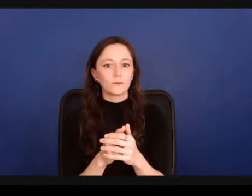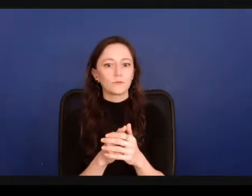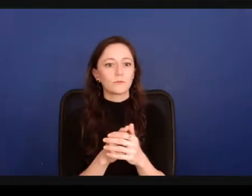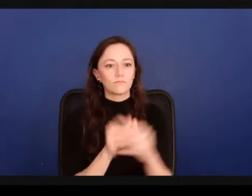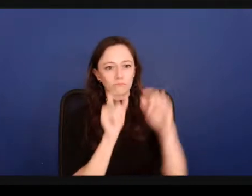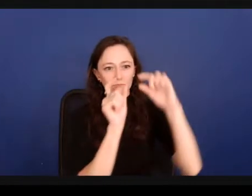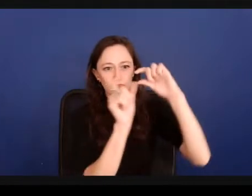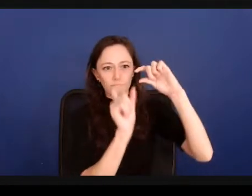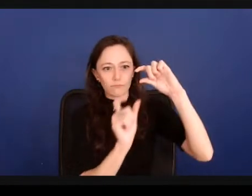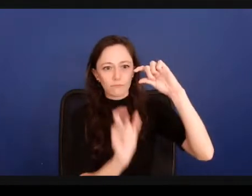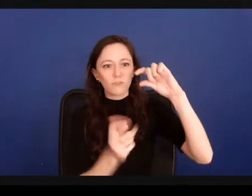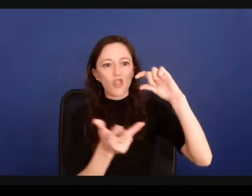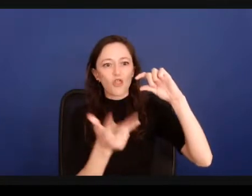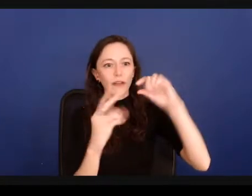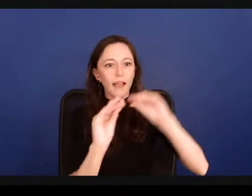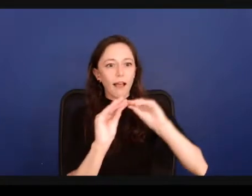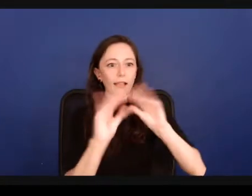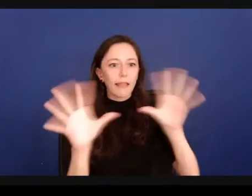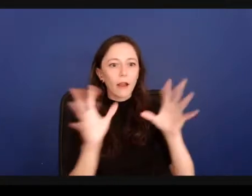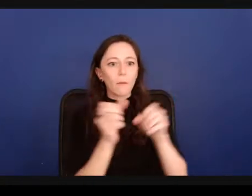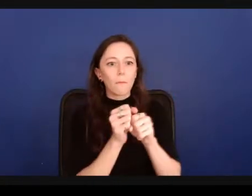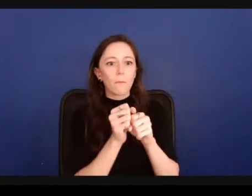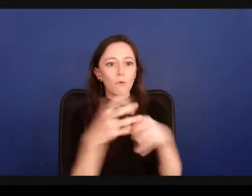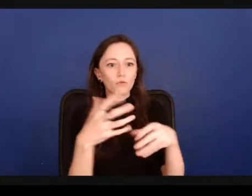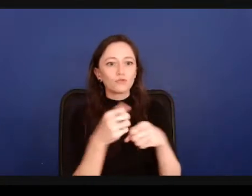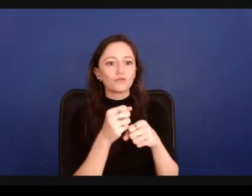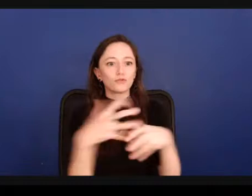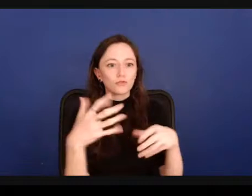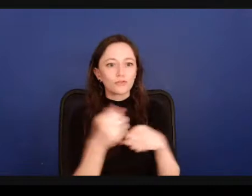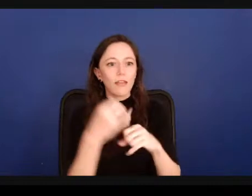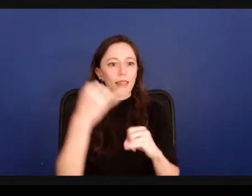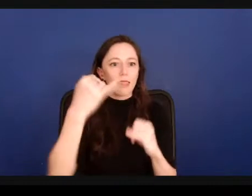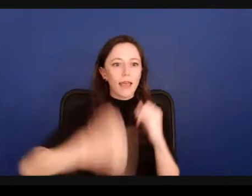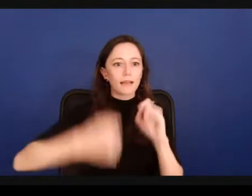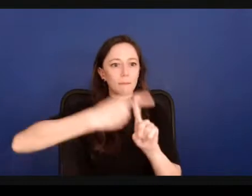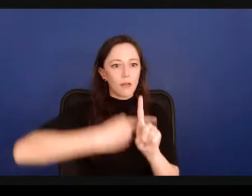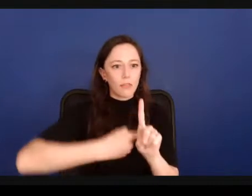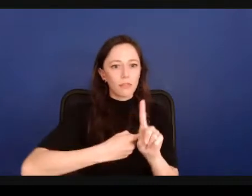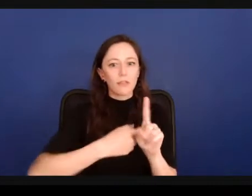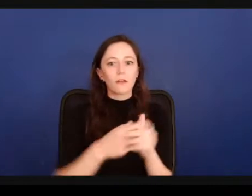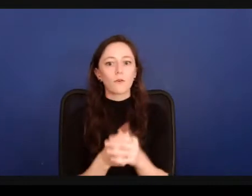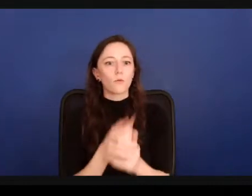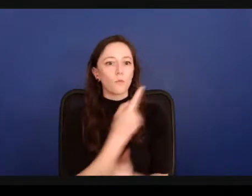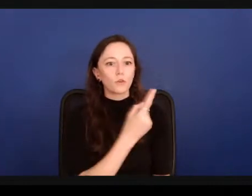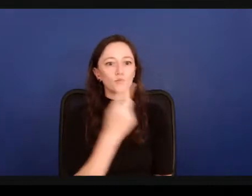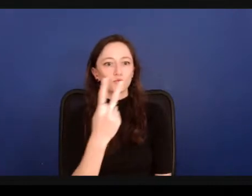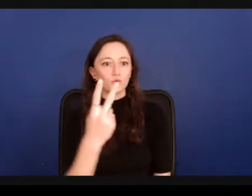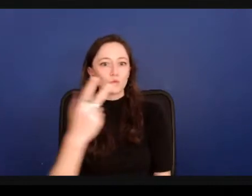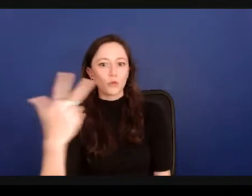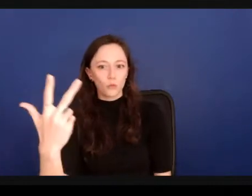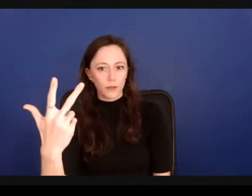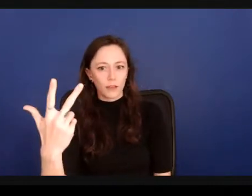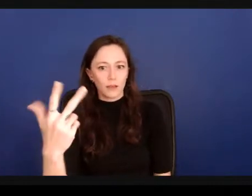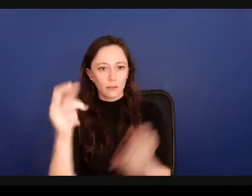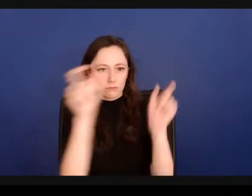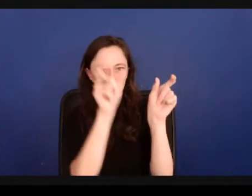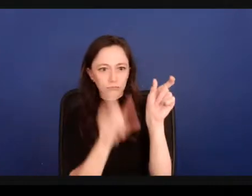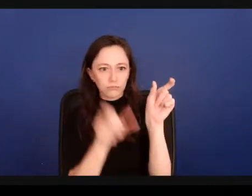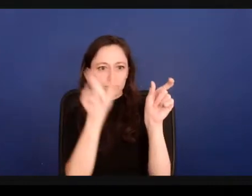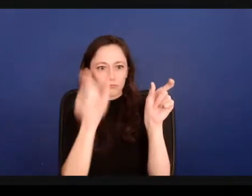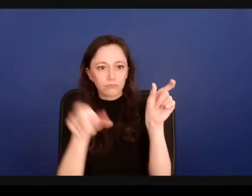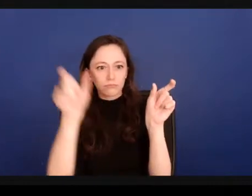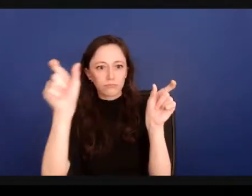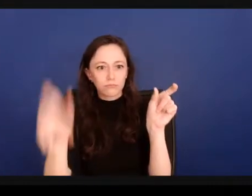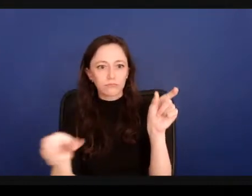within the last month, 1, 2, and 3. And what's interesting is that if you look